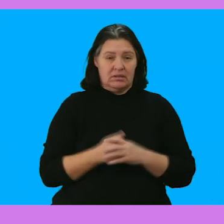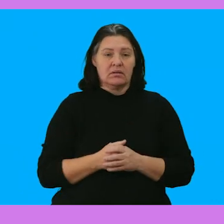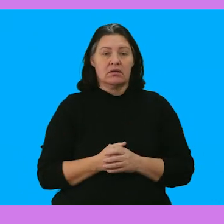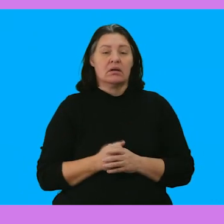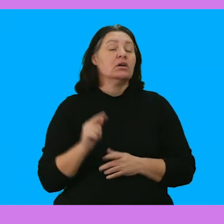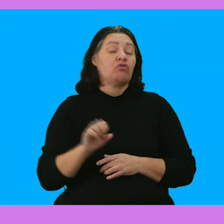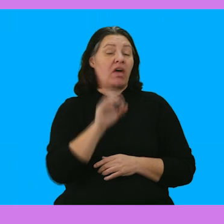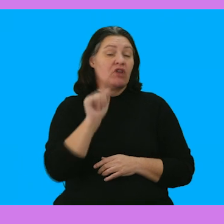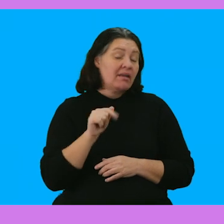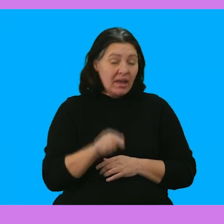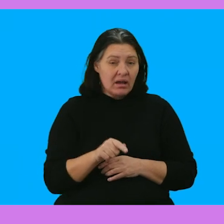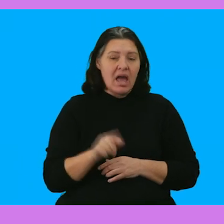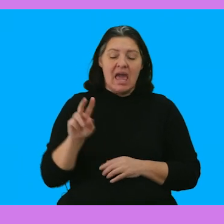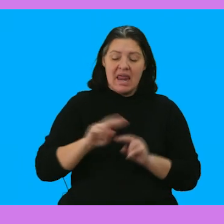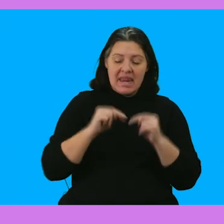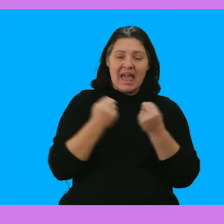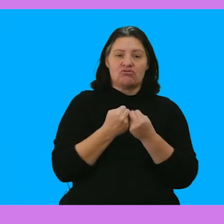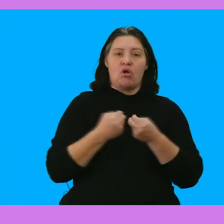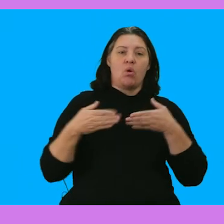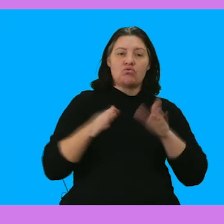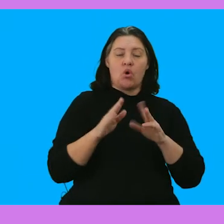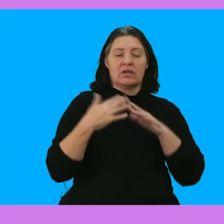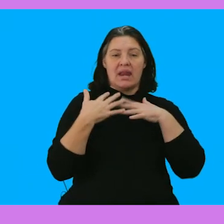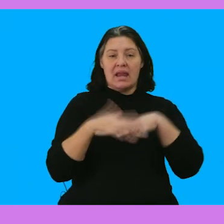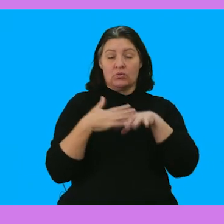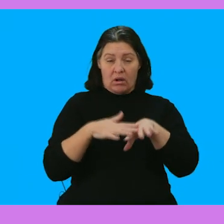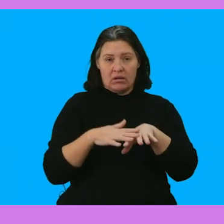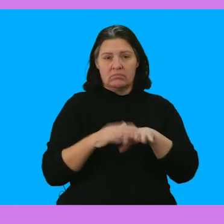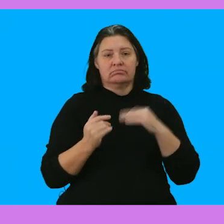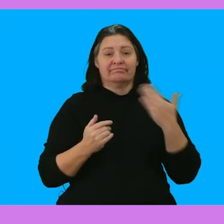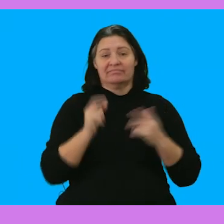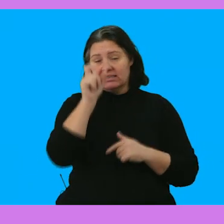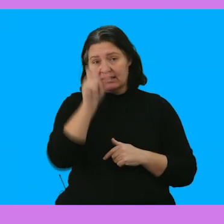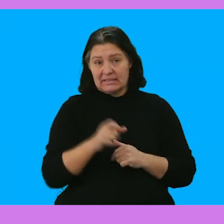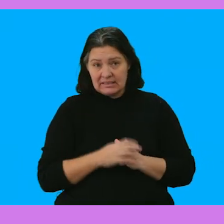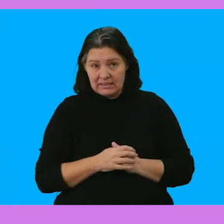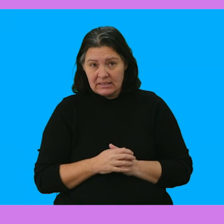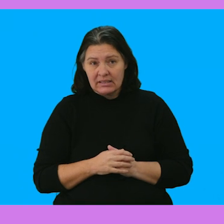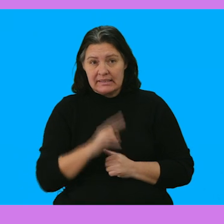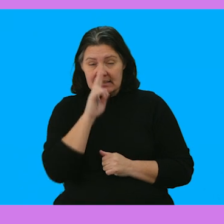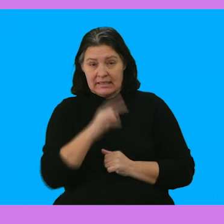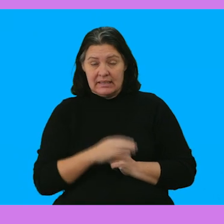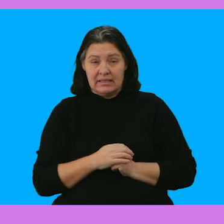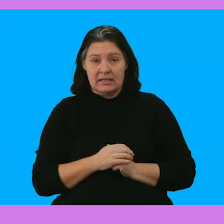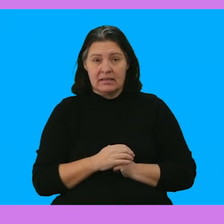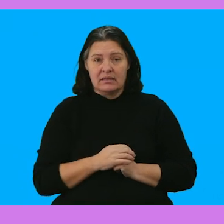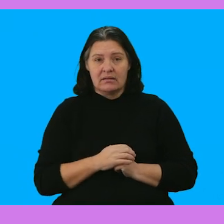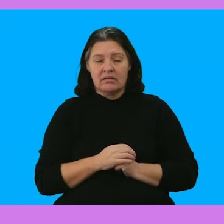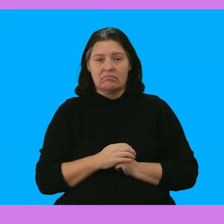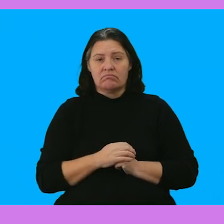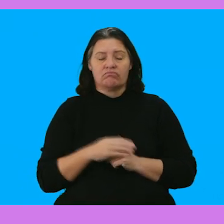The roadmap of South Africa that shows the national road networks is given alongside. So here we can see